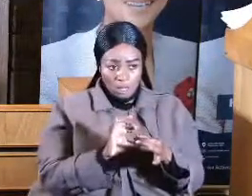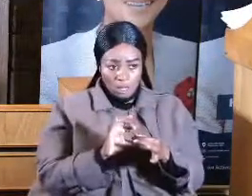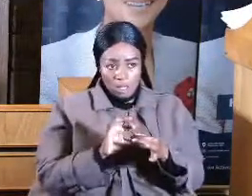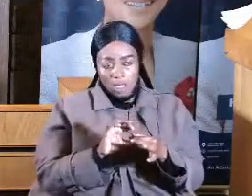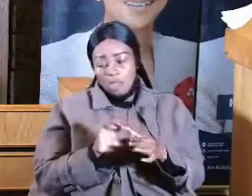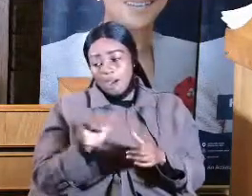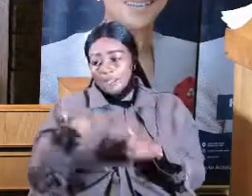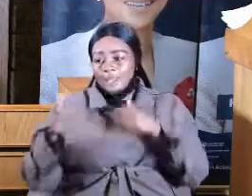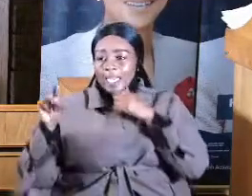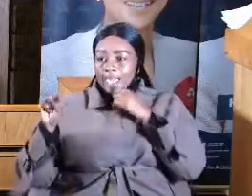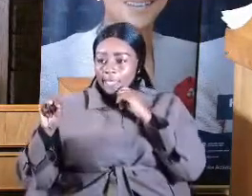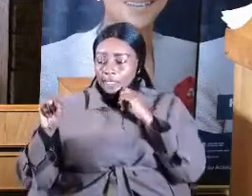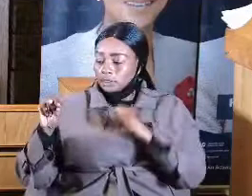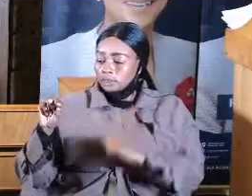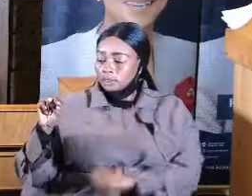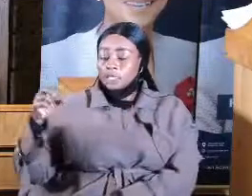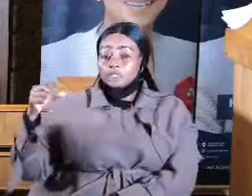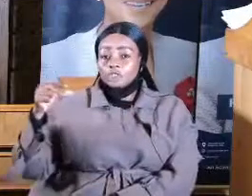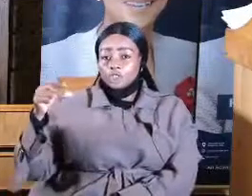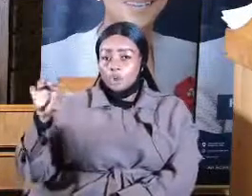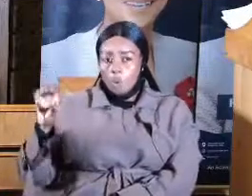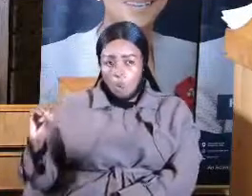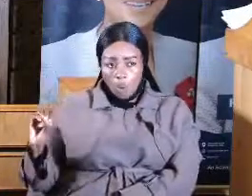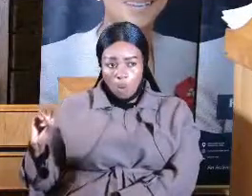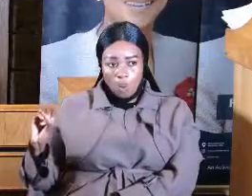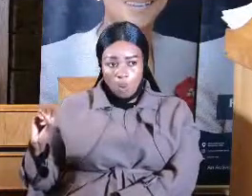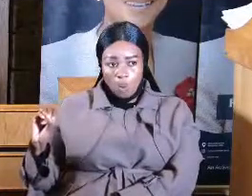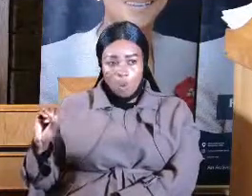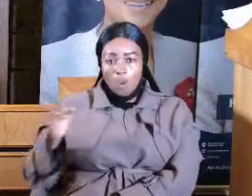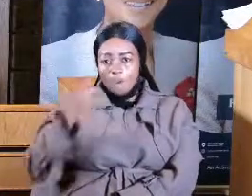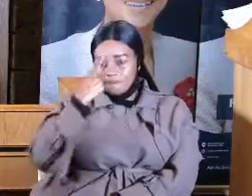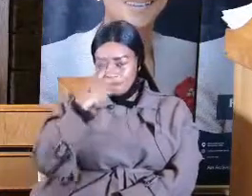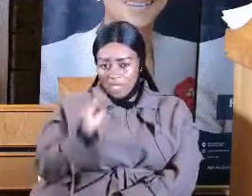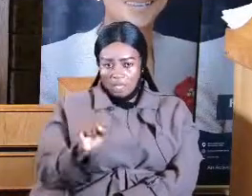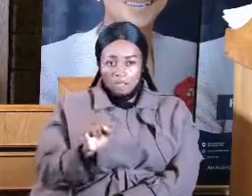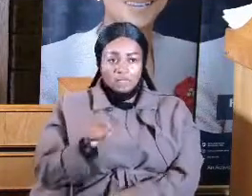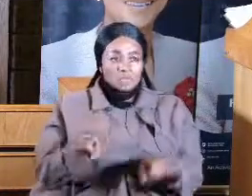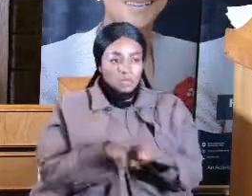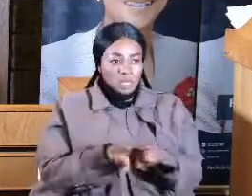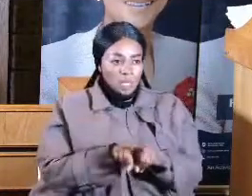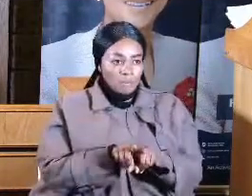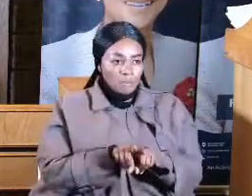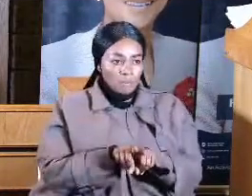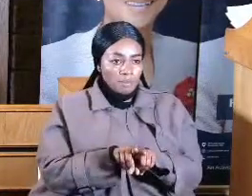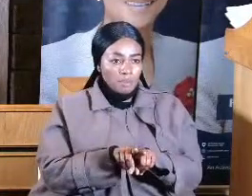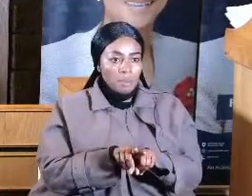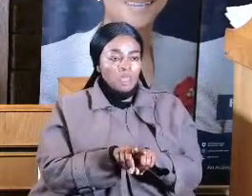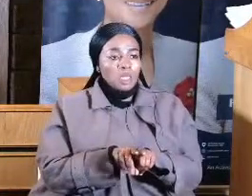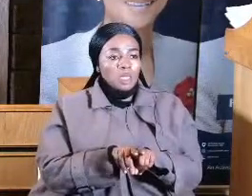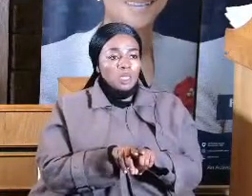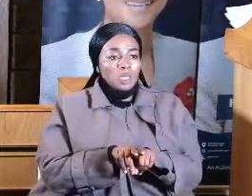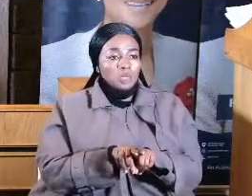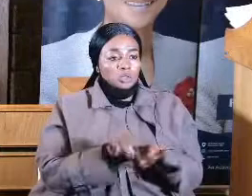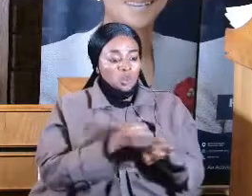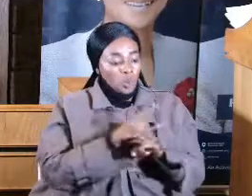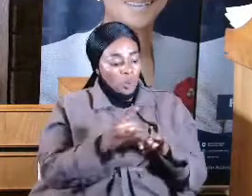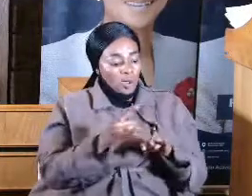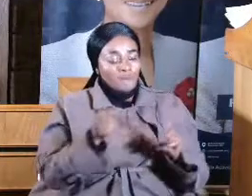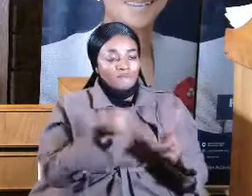non-governmental organizations, faith-based organizations, civil society to fight all this